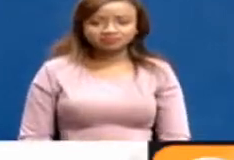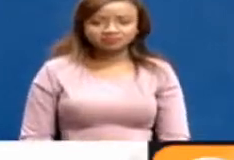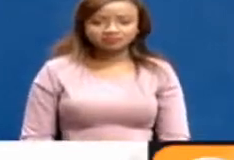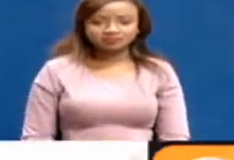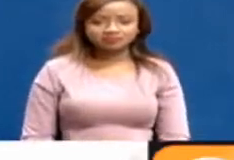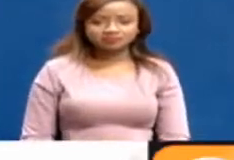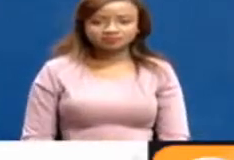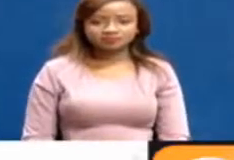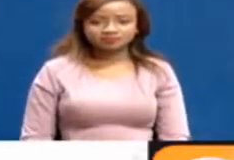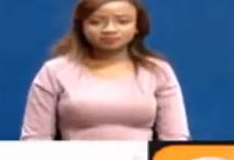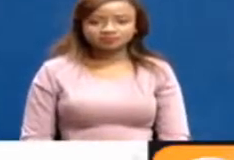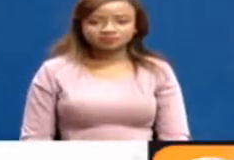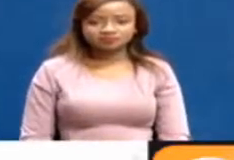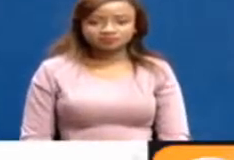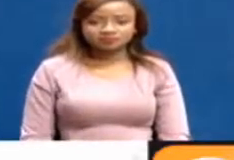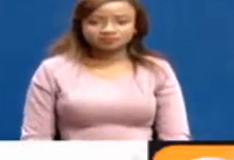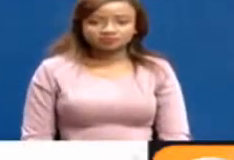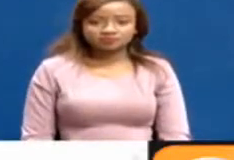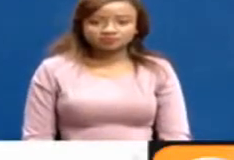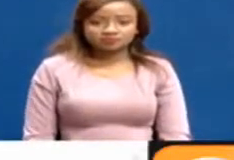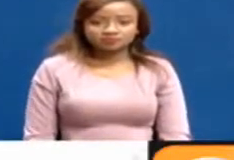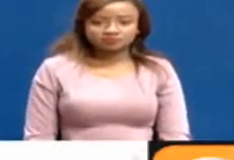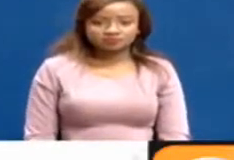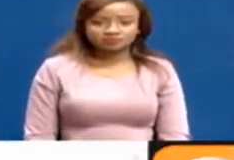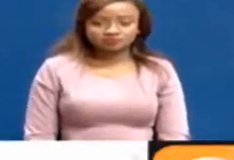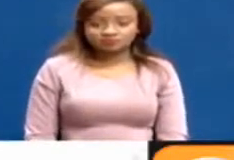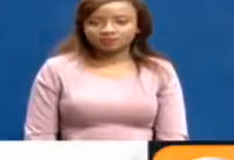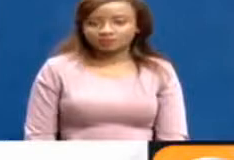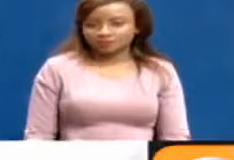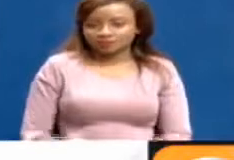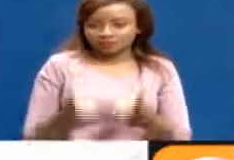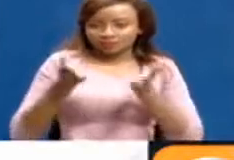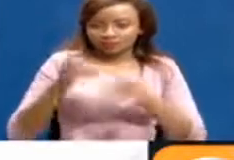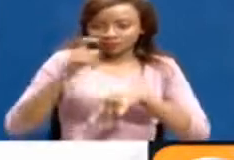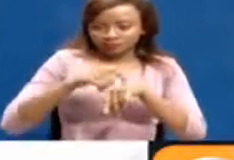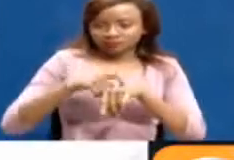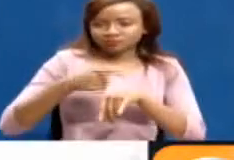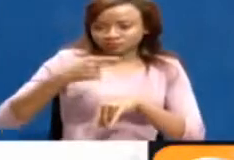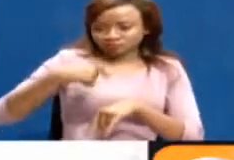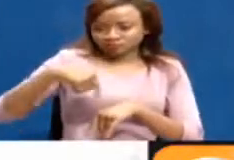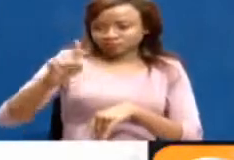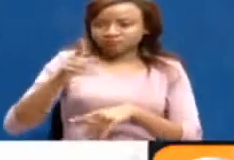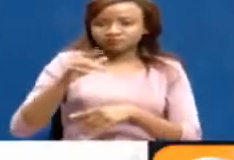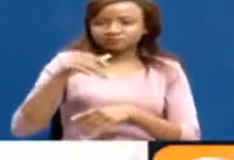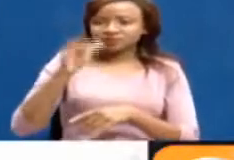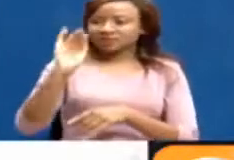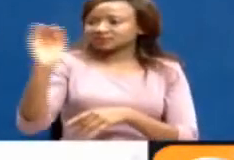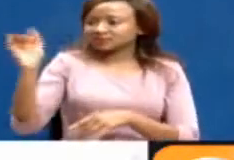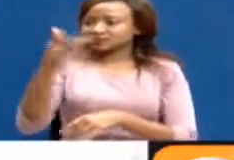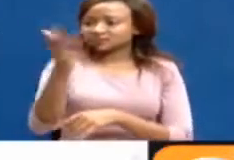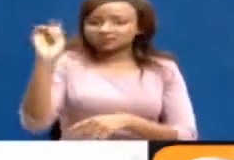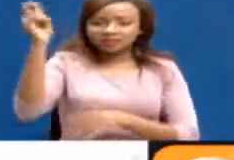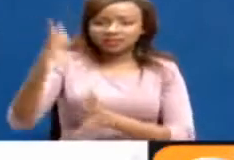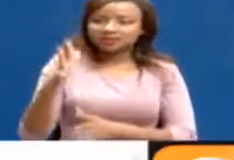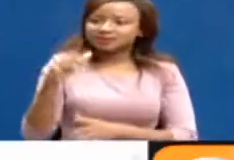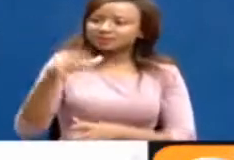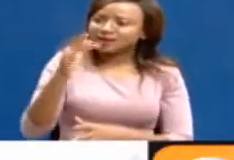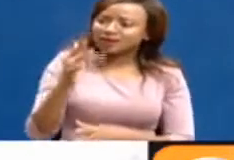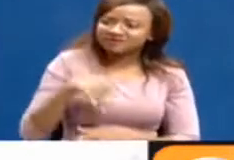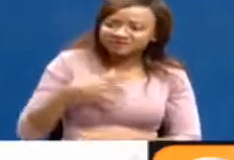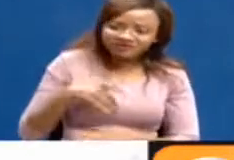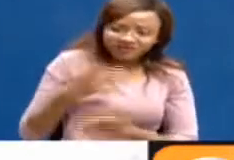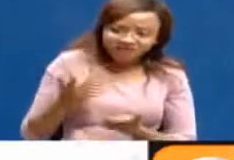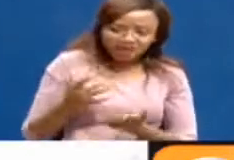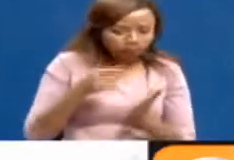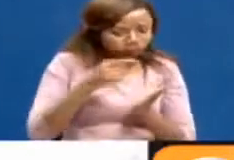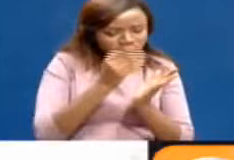ask such people is really, at this time that we are going to Kenyans for their views, give us your views. Tell us how you think that